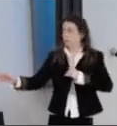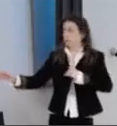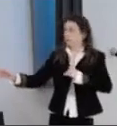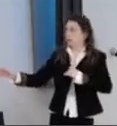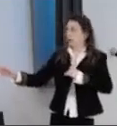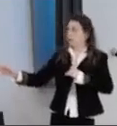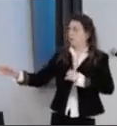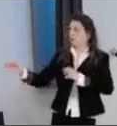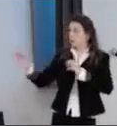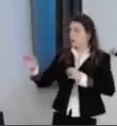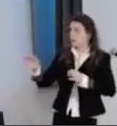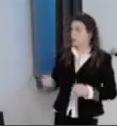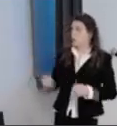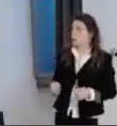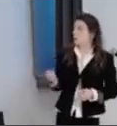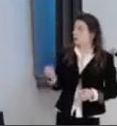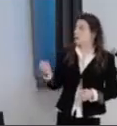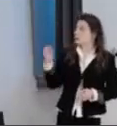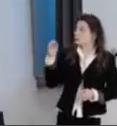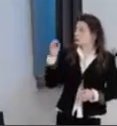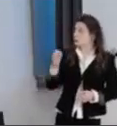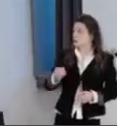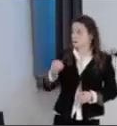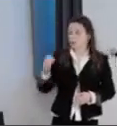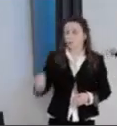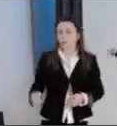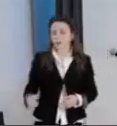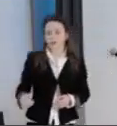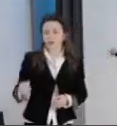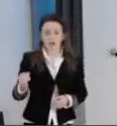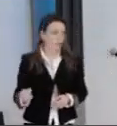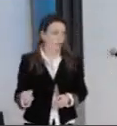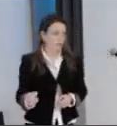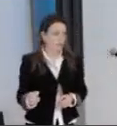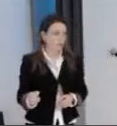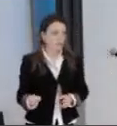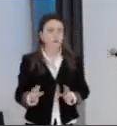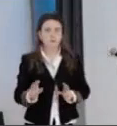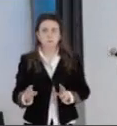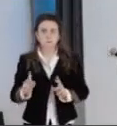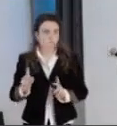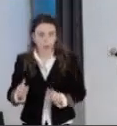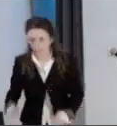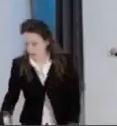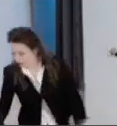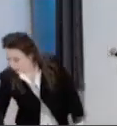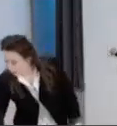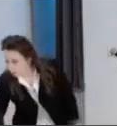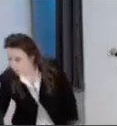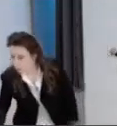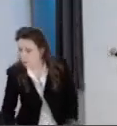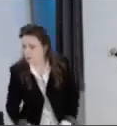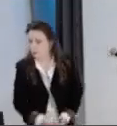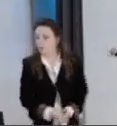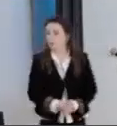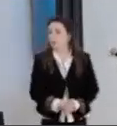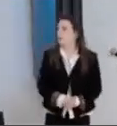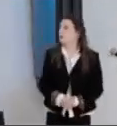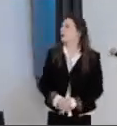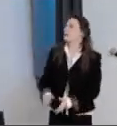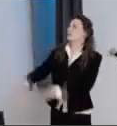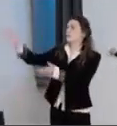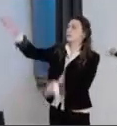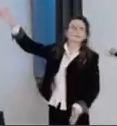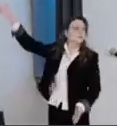nature, if you focus on cases of design incorporating natural elements. Why? Because if you think